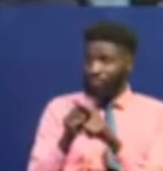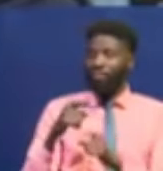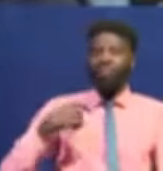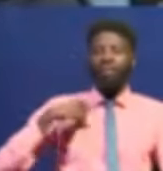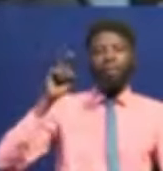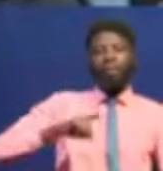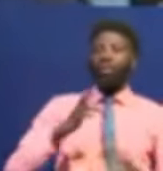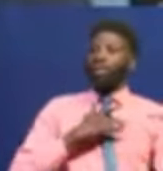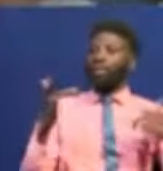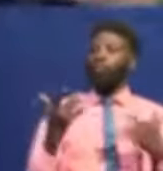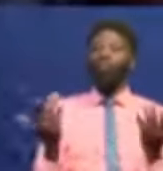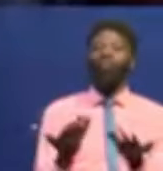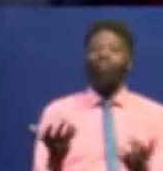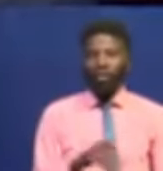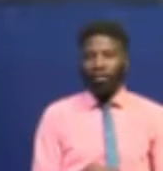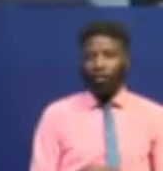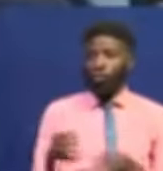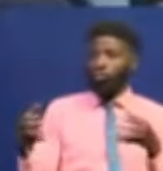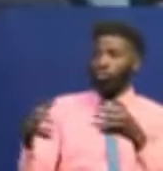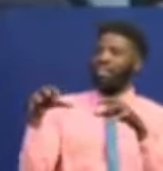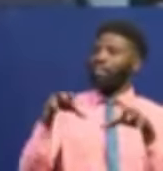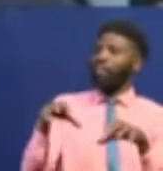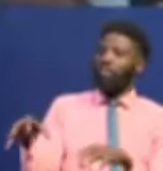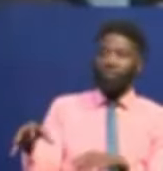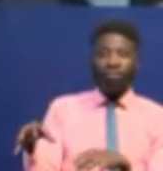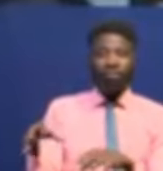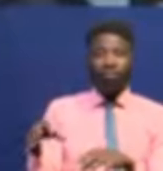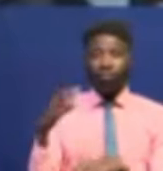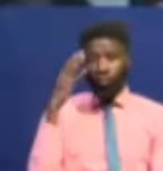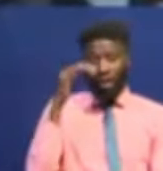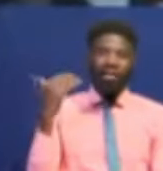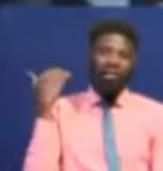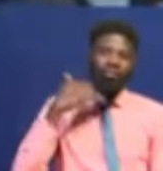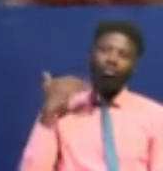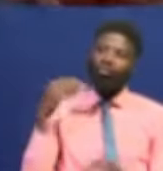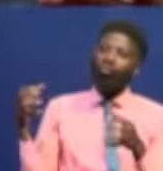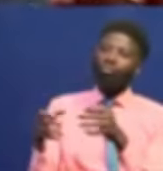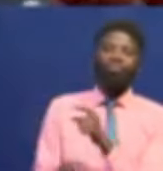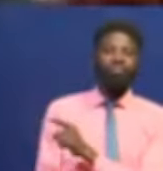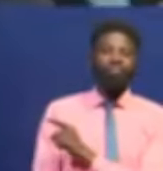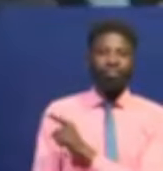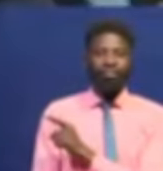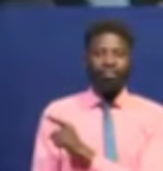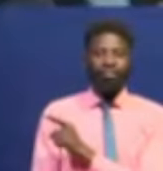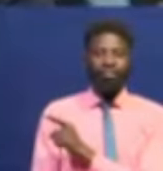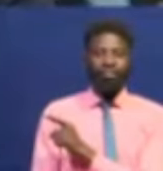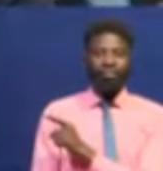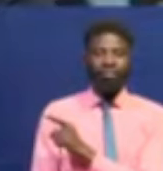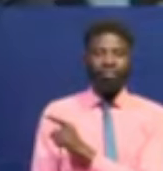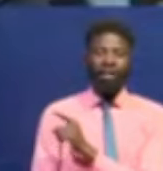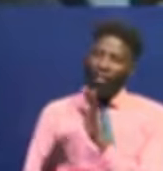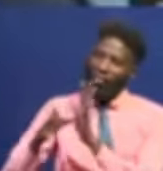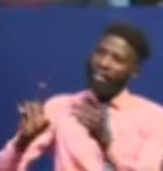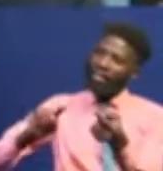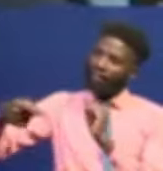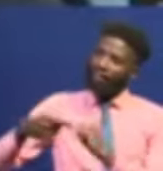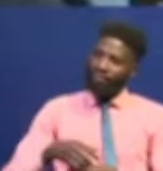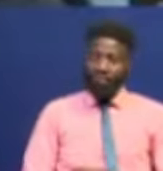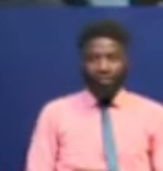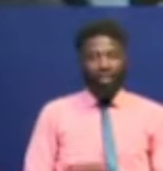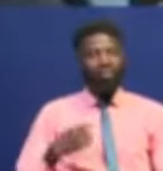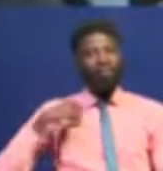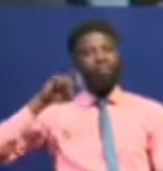I must also be concerned about those who are suffering because criminals caused them immense harm. And that is